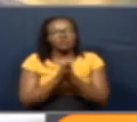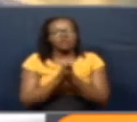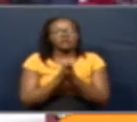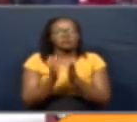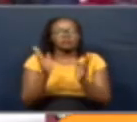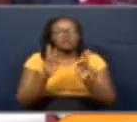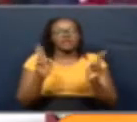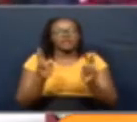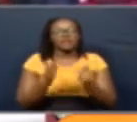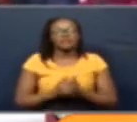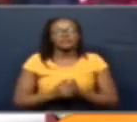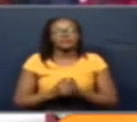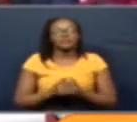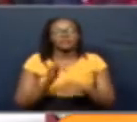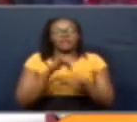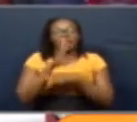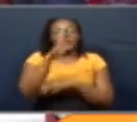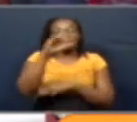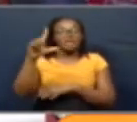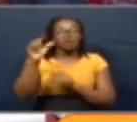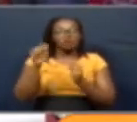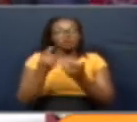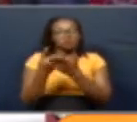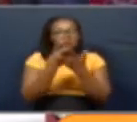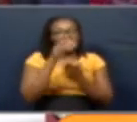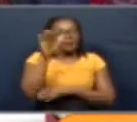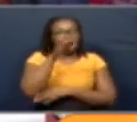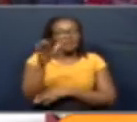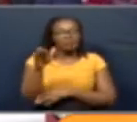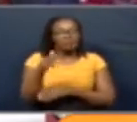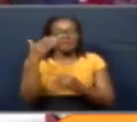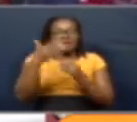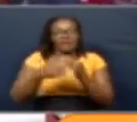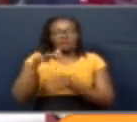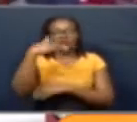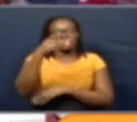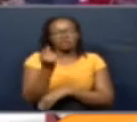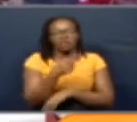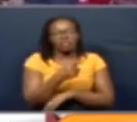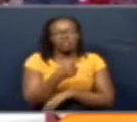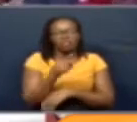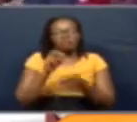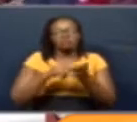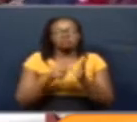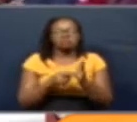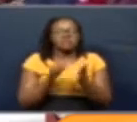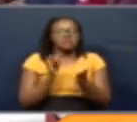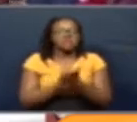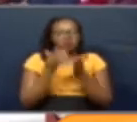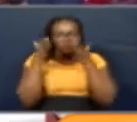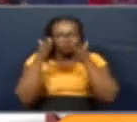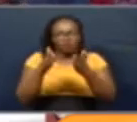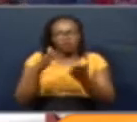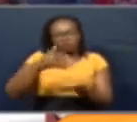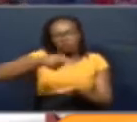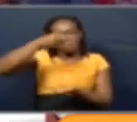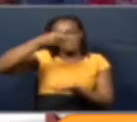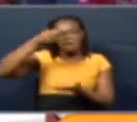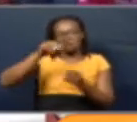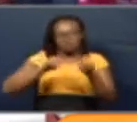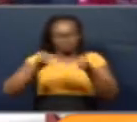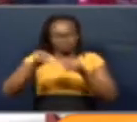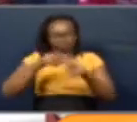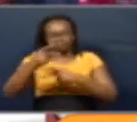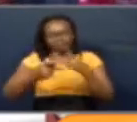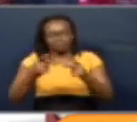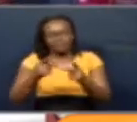country. The earliest the bills can be debated in Parliament is end of next month, which is largely dedicated to the budget-making process. The bills